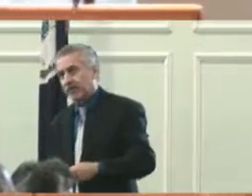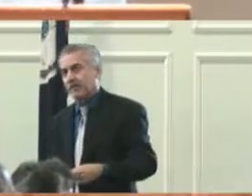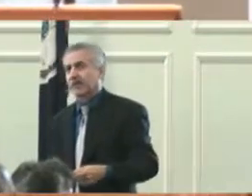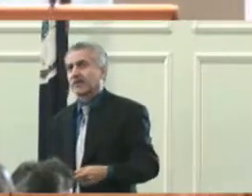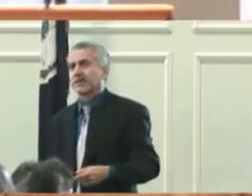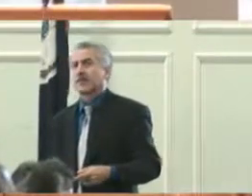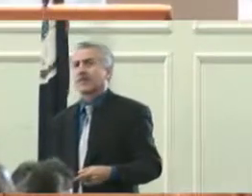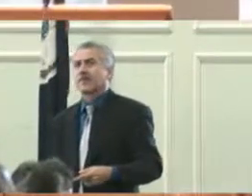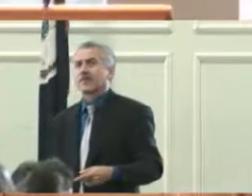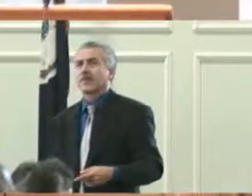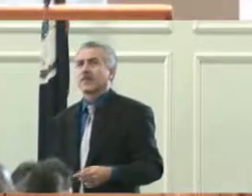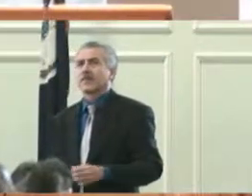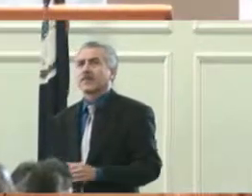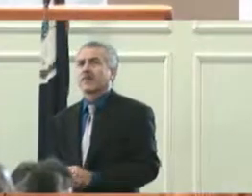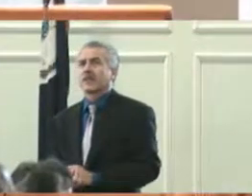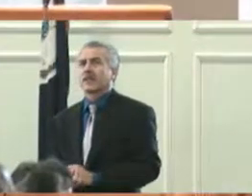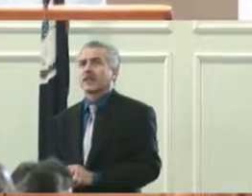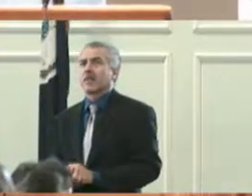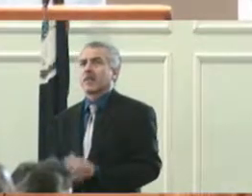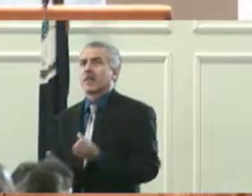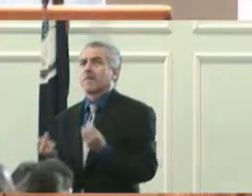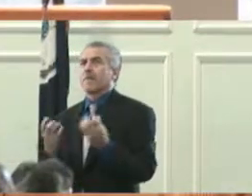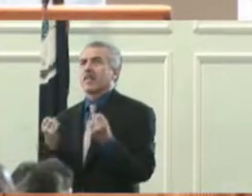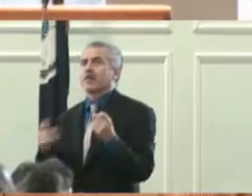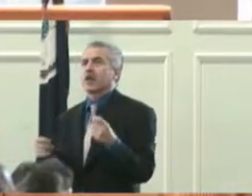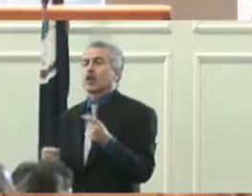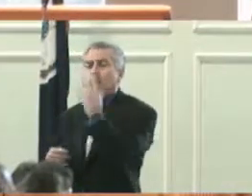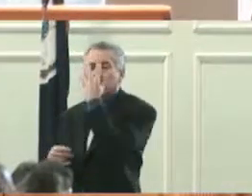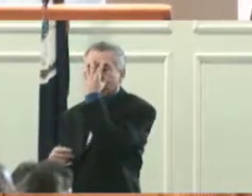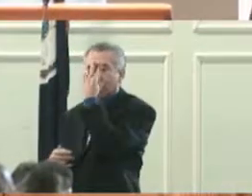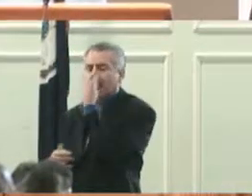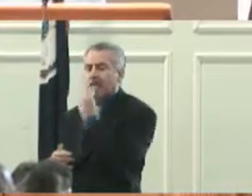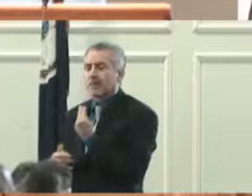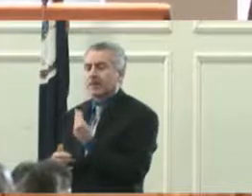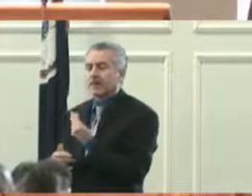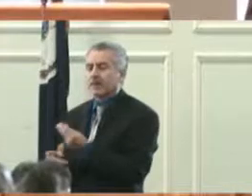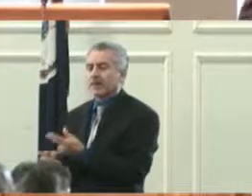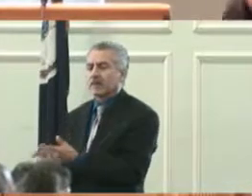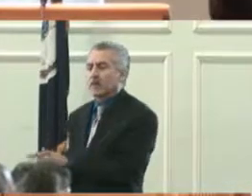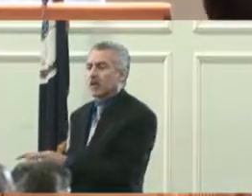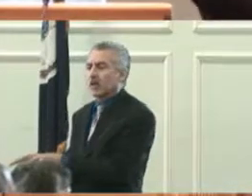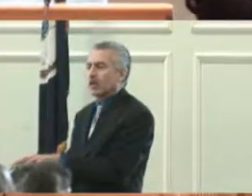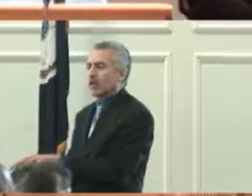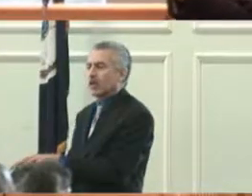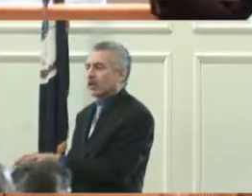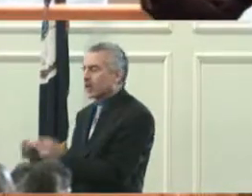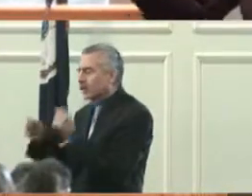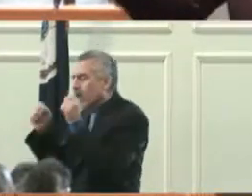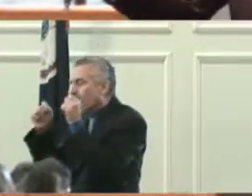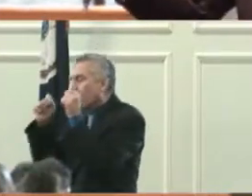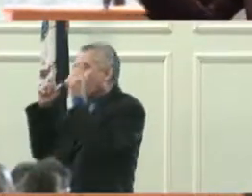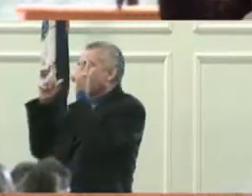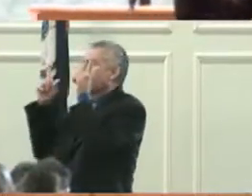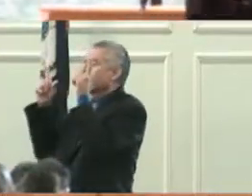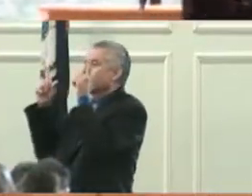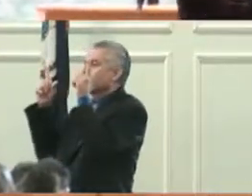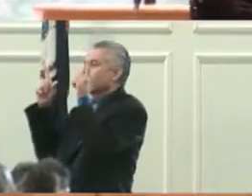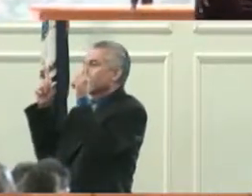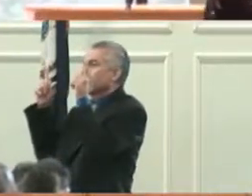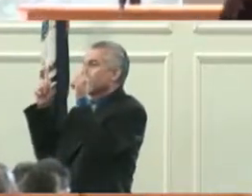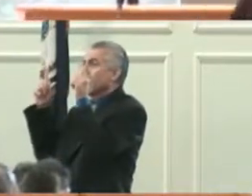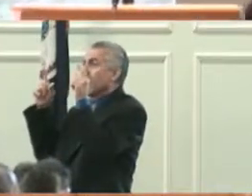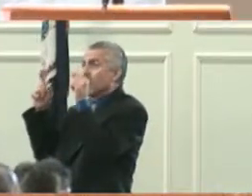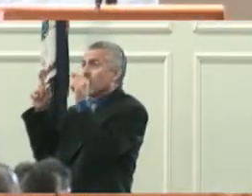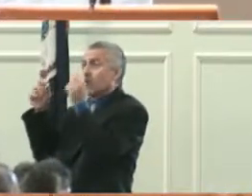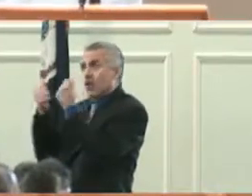verse 2, and many of those who sleep in the dust of the earth shall awake, some to